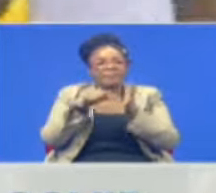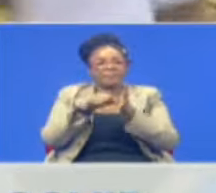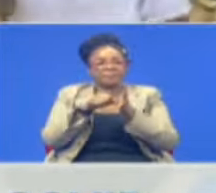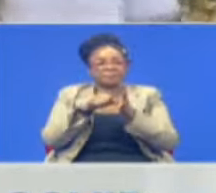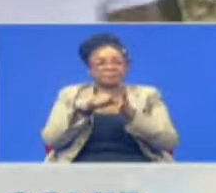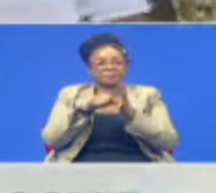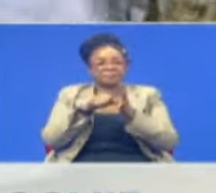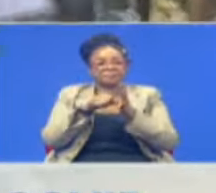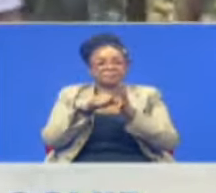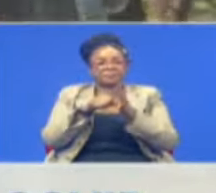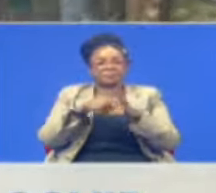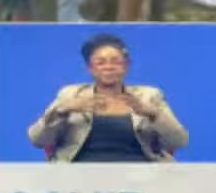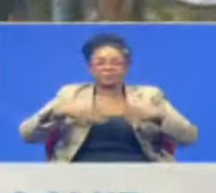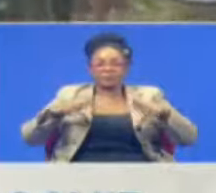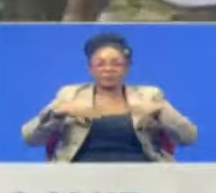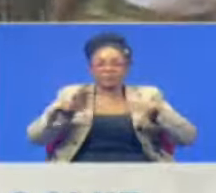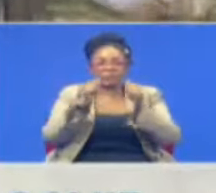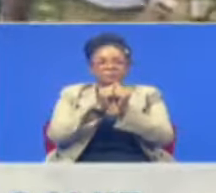Watu